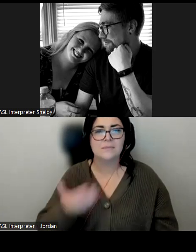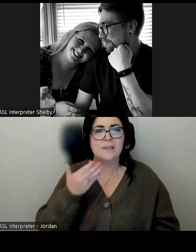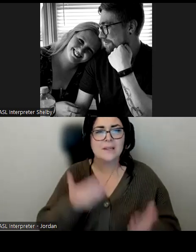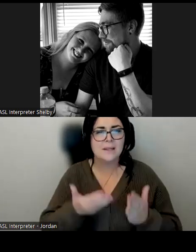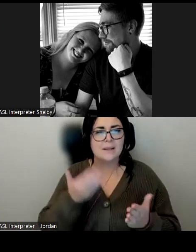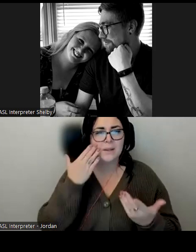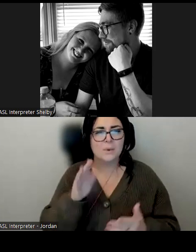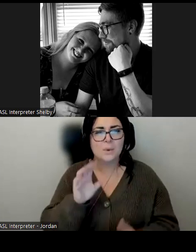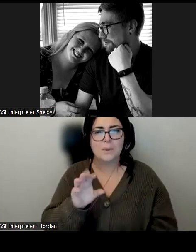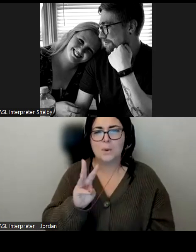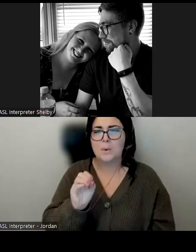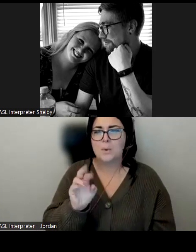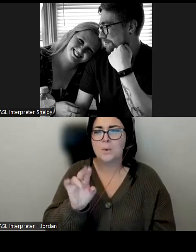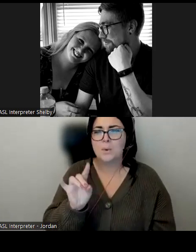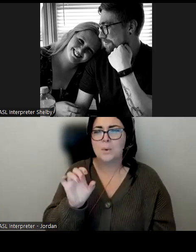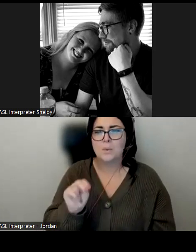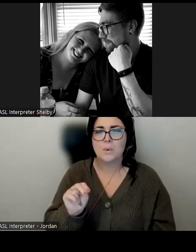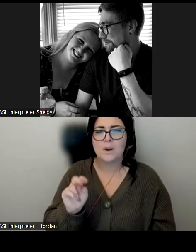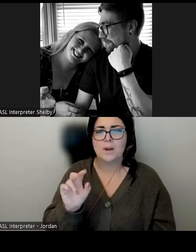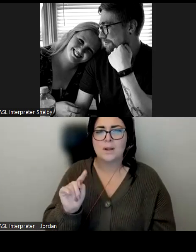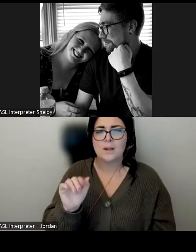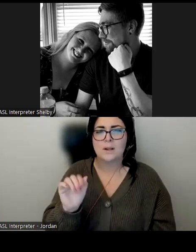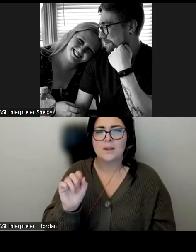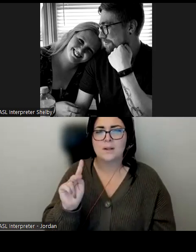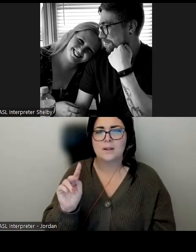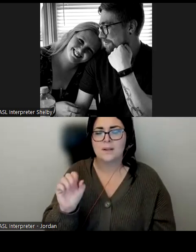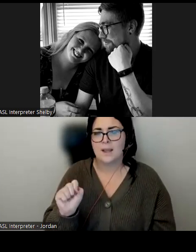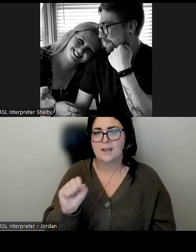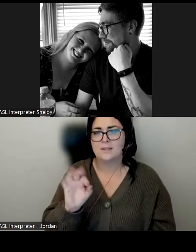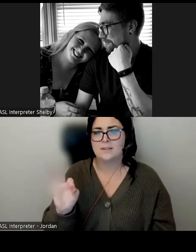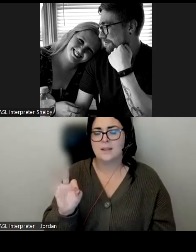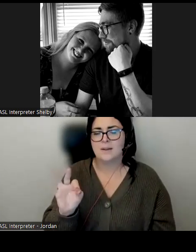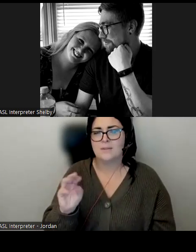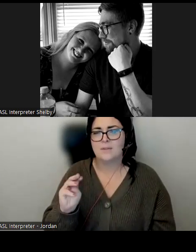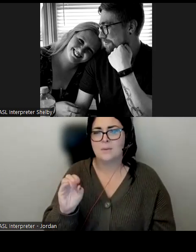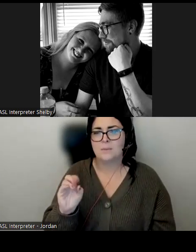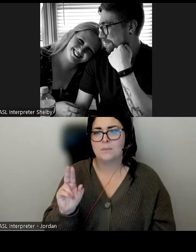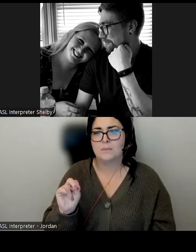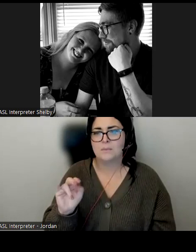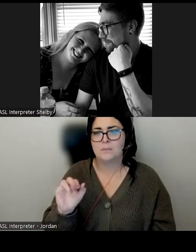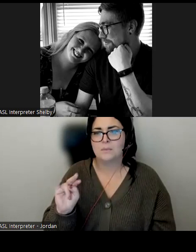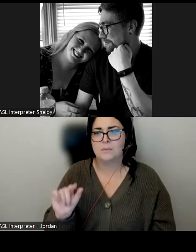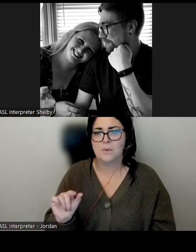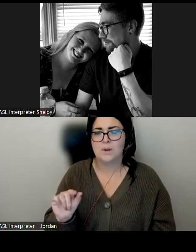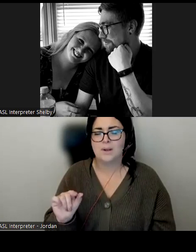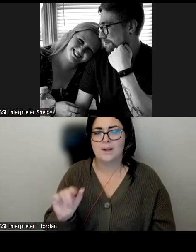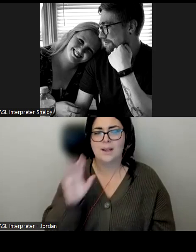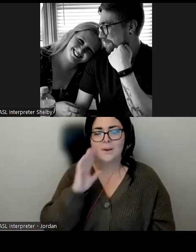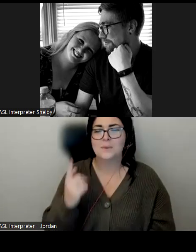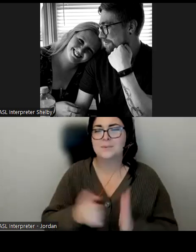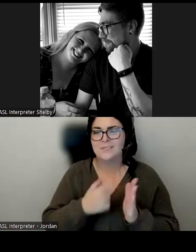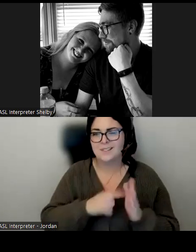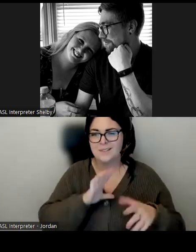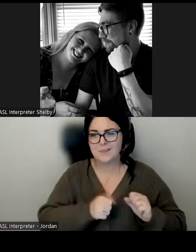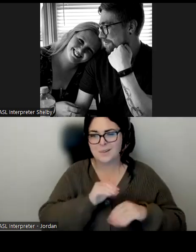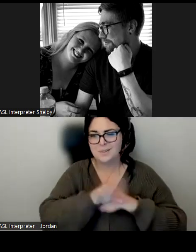a really common concept or theory that we draw upon oftentimes as grief counselors.